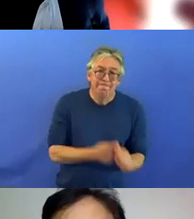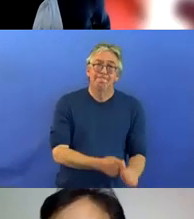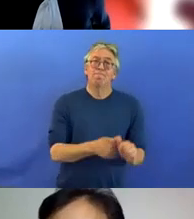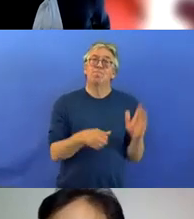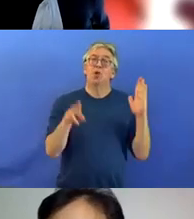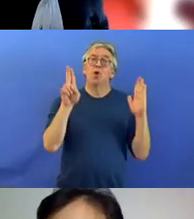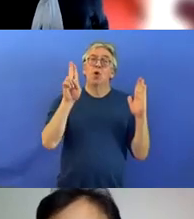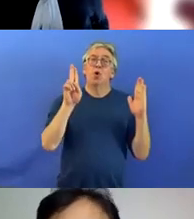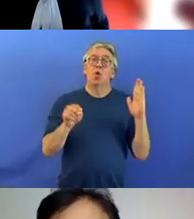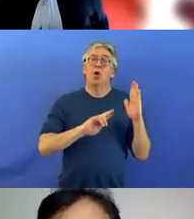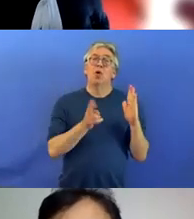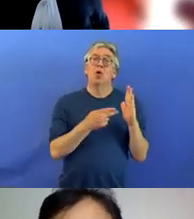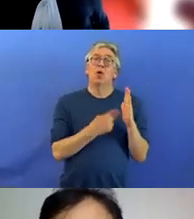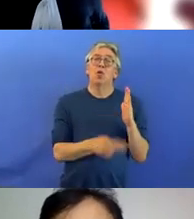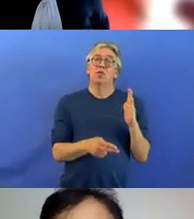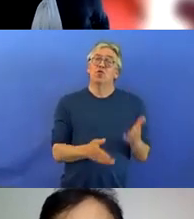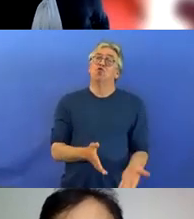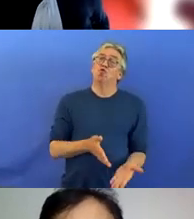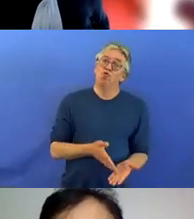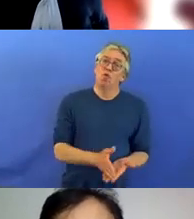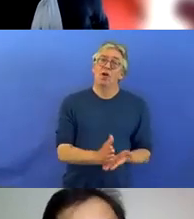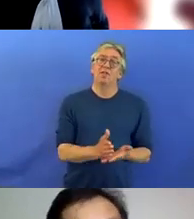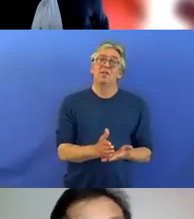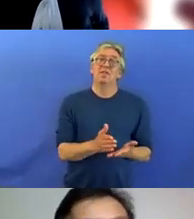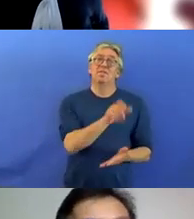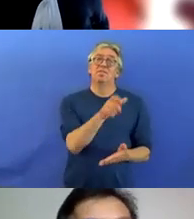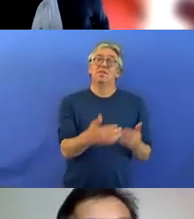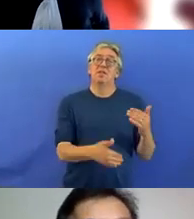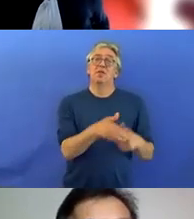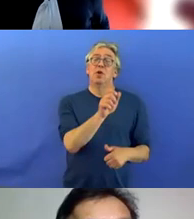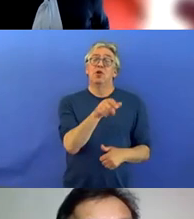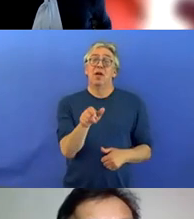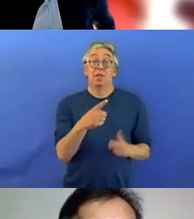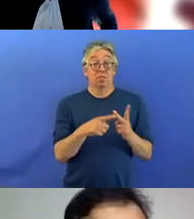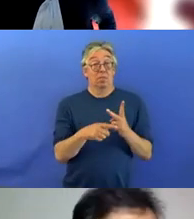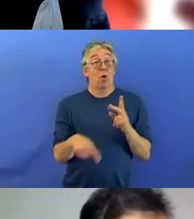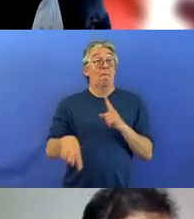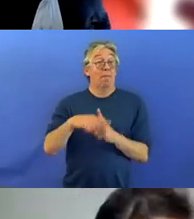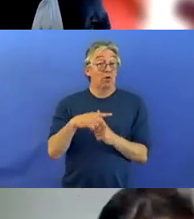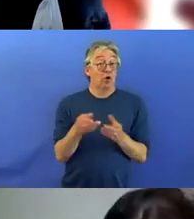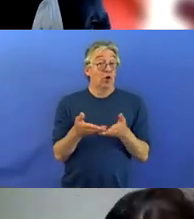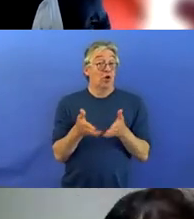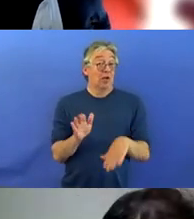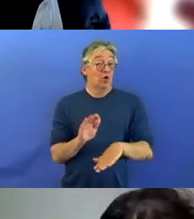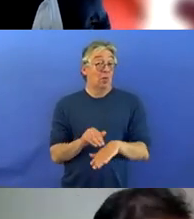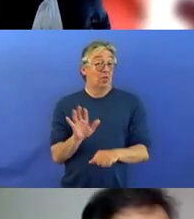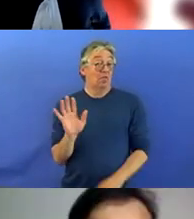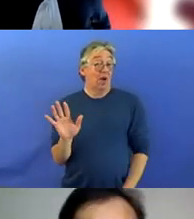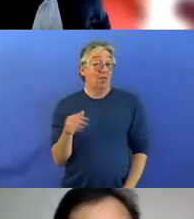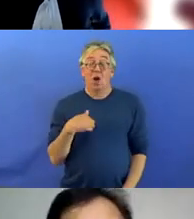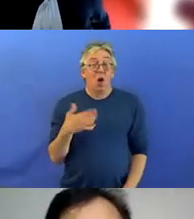Nations Convention on the Rights of Persons with Disabilities, the General Comment 5 of it, and to prevent going